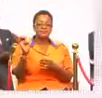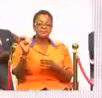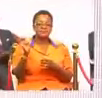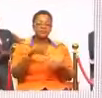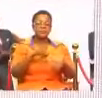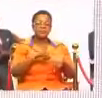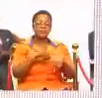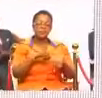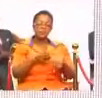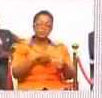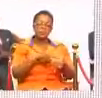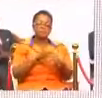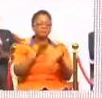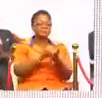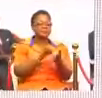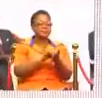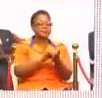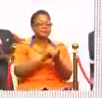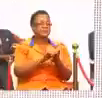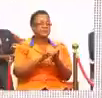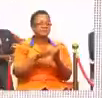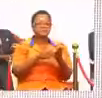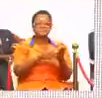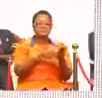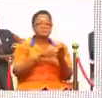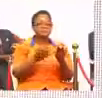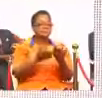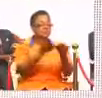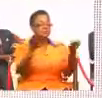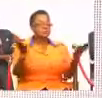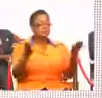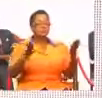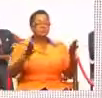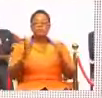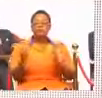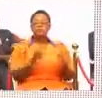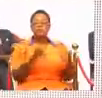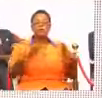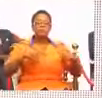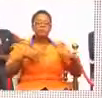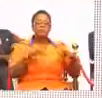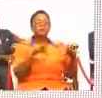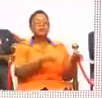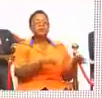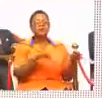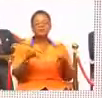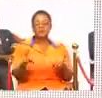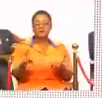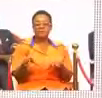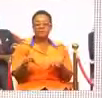When the economy is suffering, nyinyi wananchi wa kawaida ndio mnaumia.